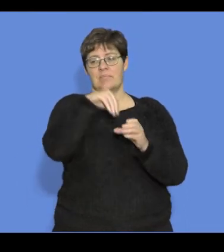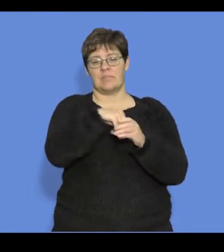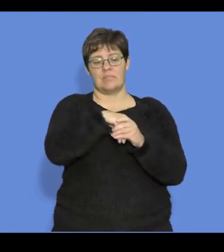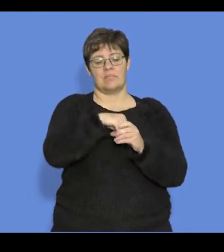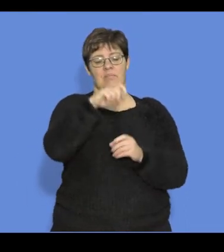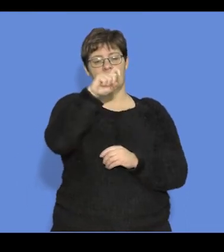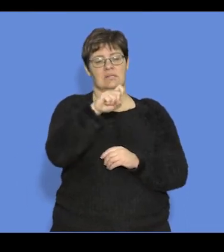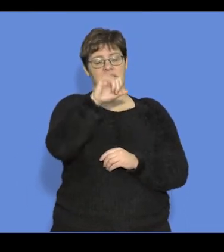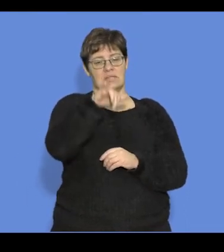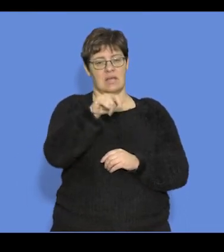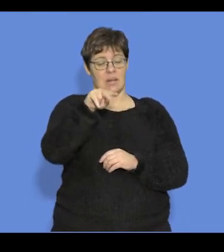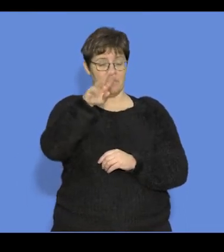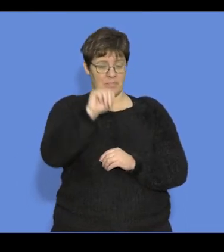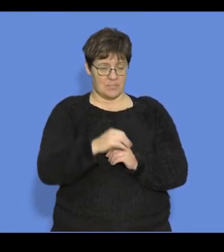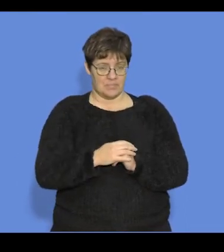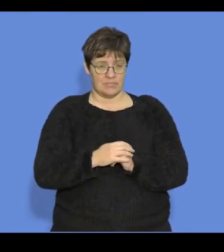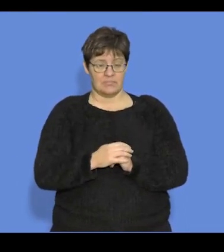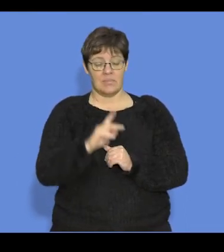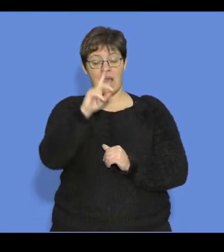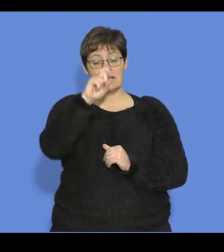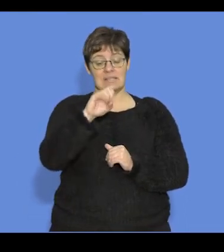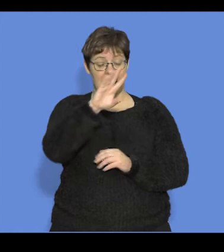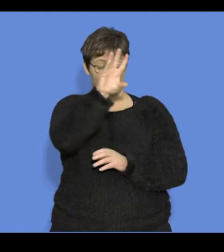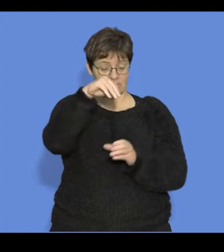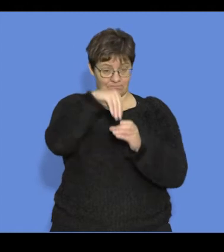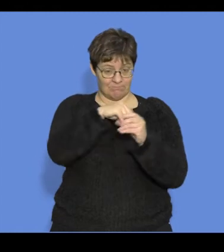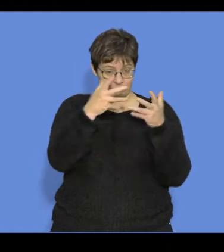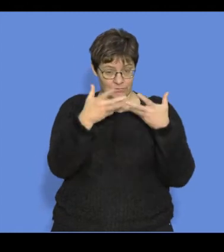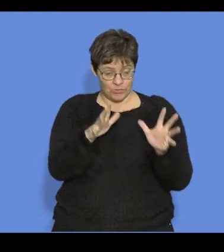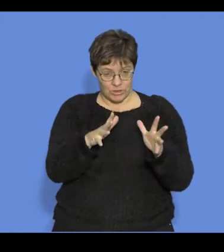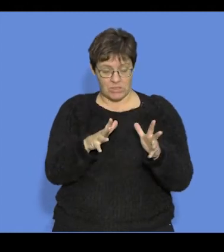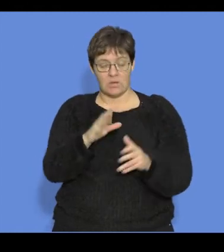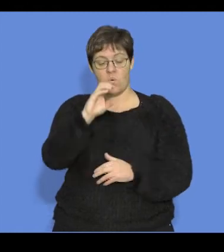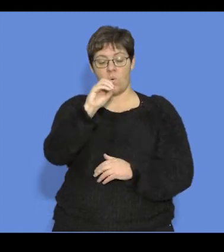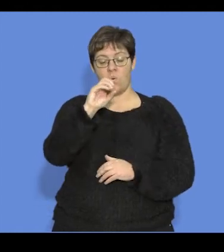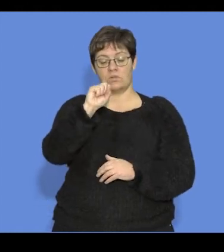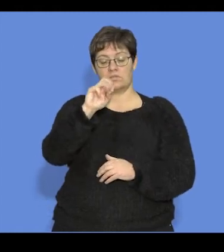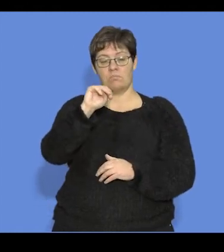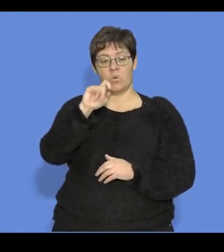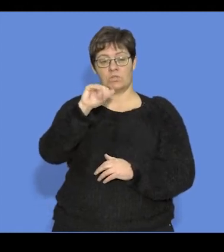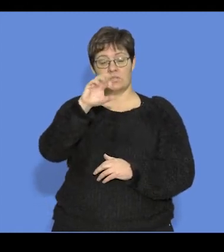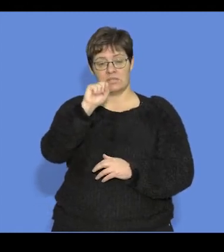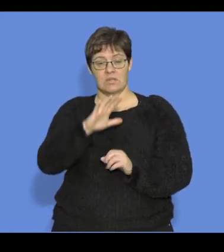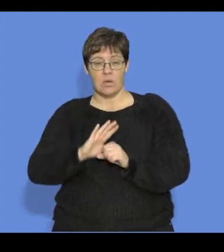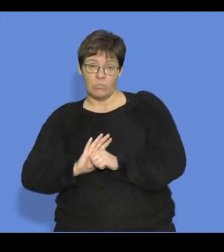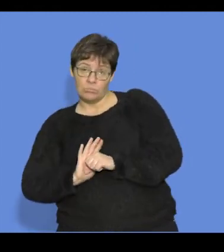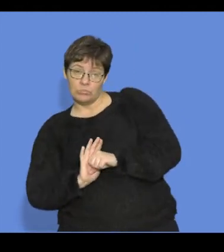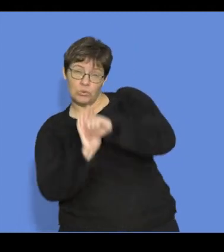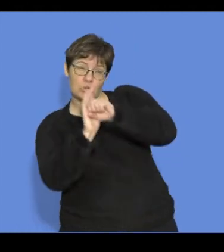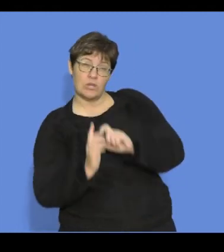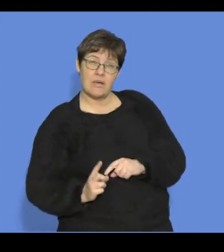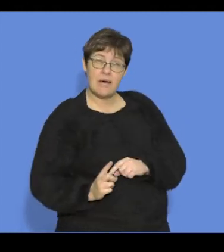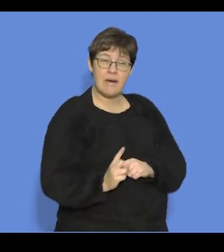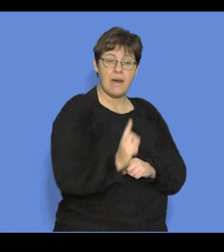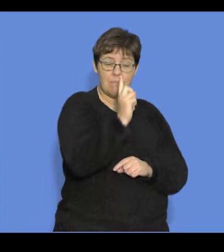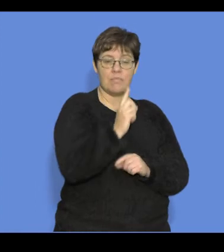xylem. Once it's in the xylem, there's osmosis pushing the water up through